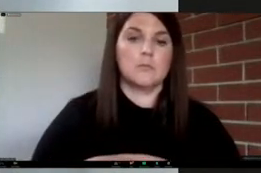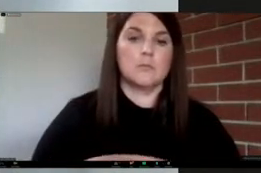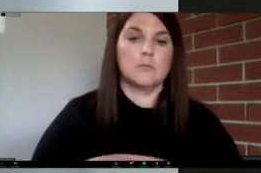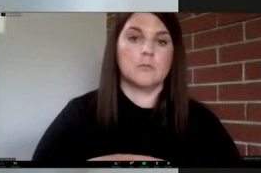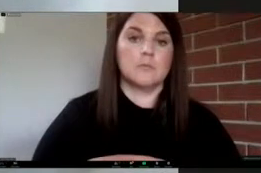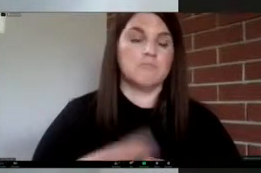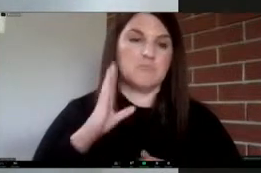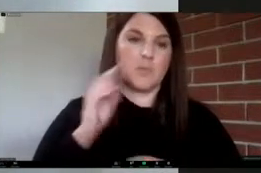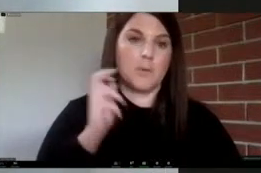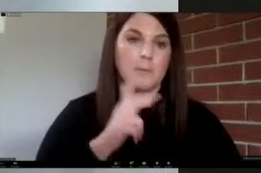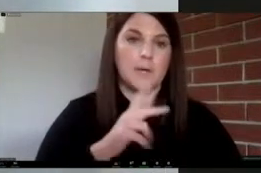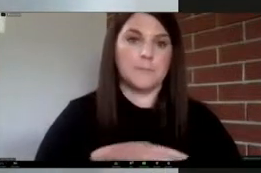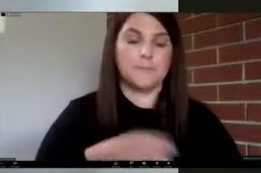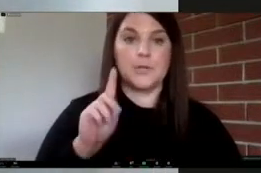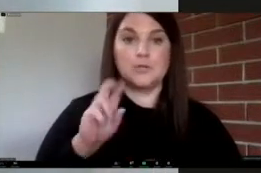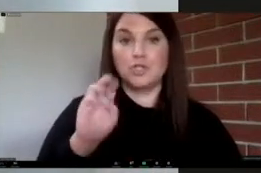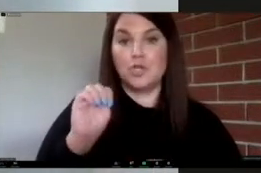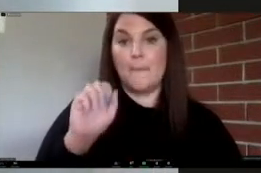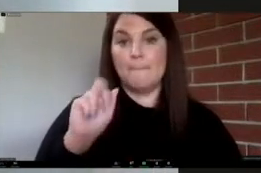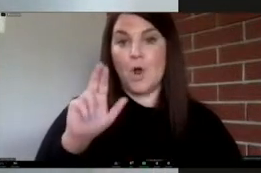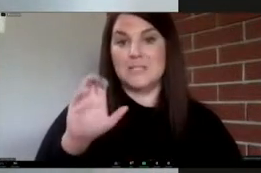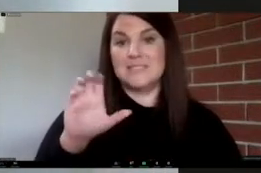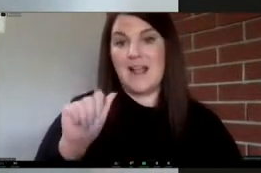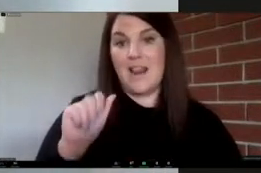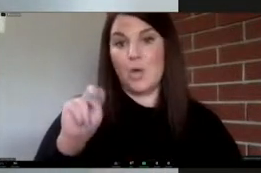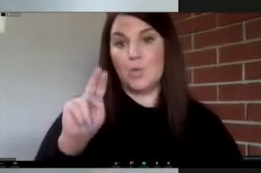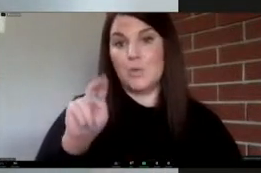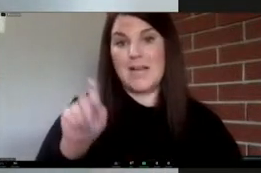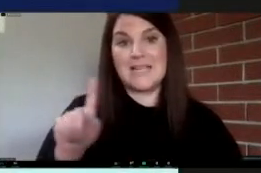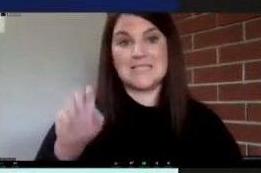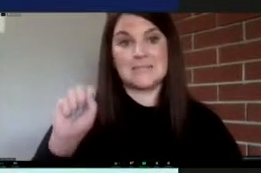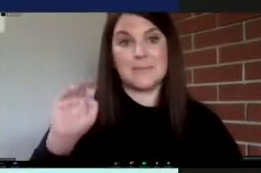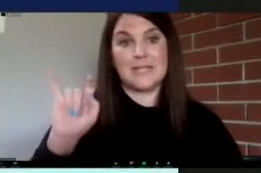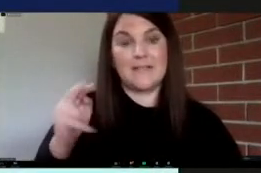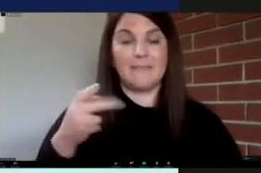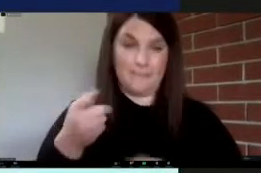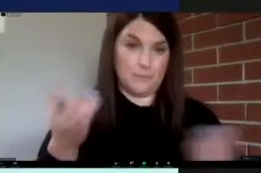I'll come back. Dr. Marcella Ninya Smith. Present.